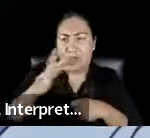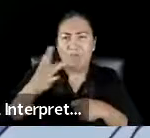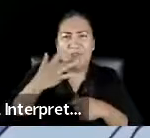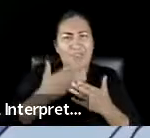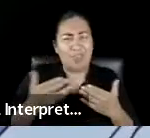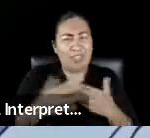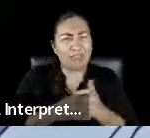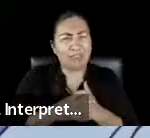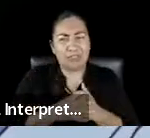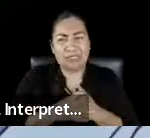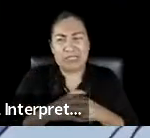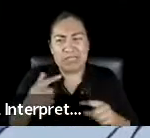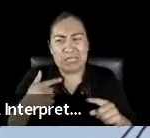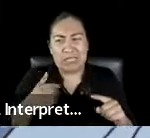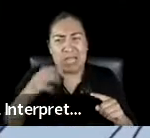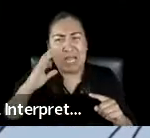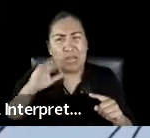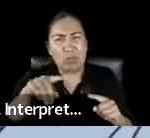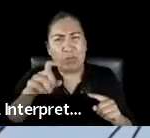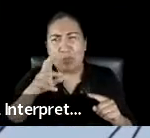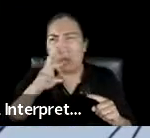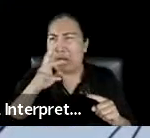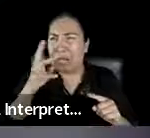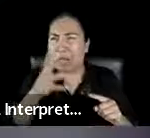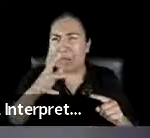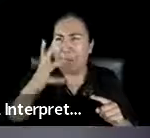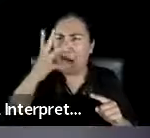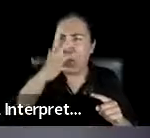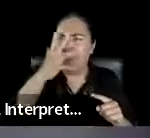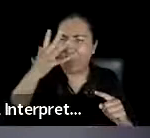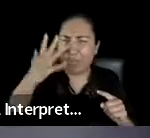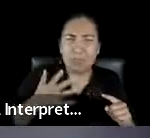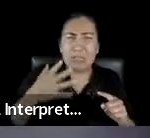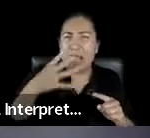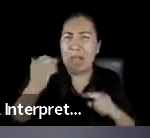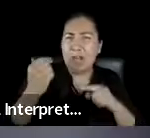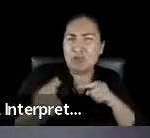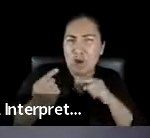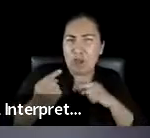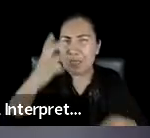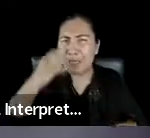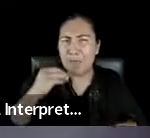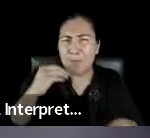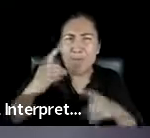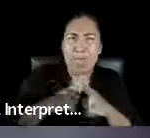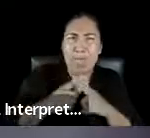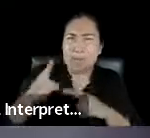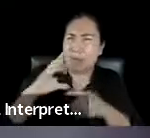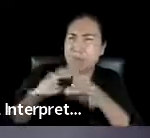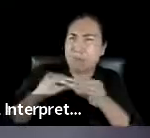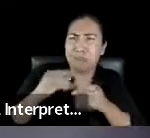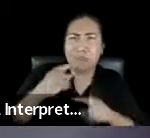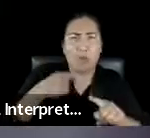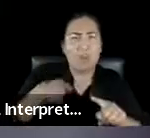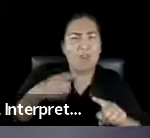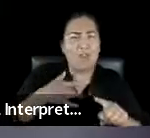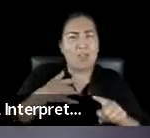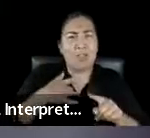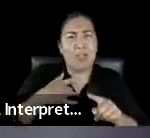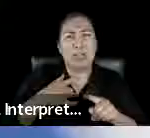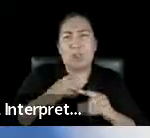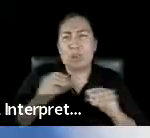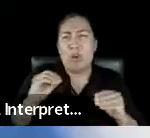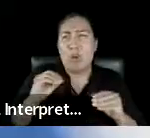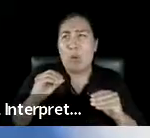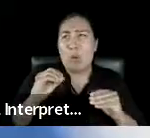things. I knew they were neglecting their appearance and having trouble sleeping. Then they told me they were feeling helpless and felt